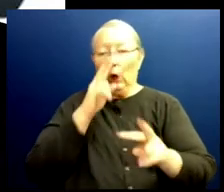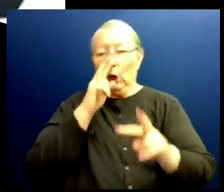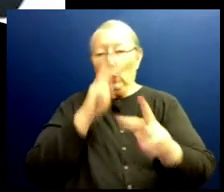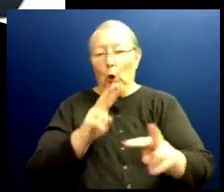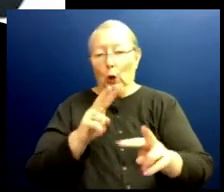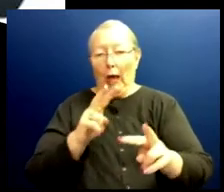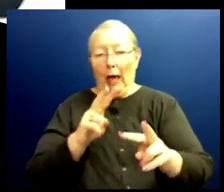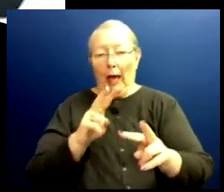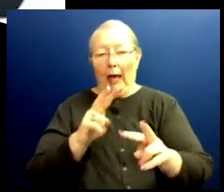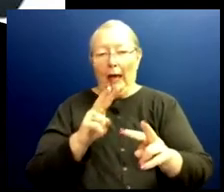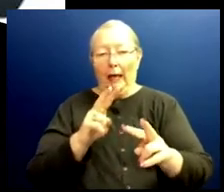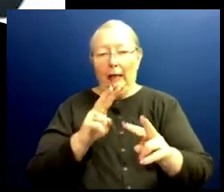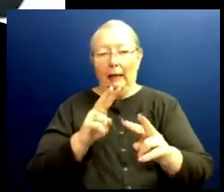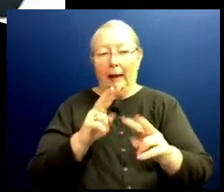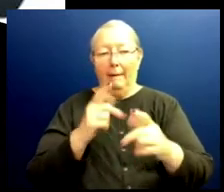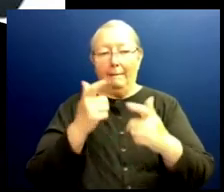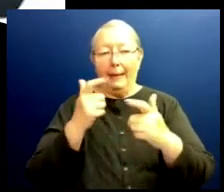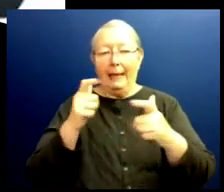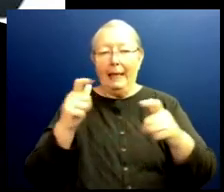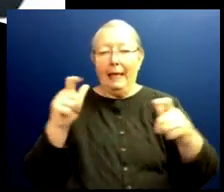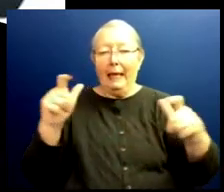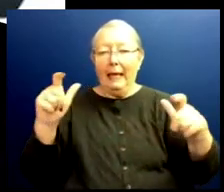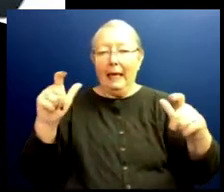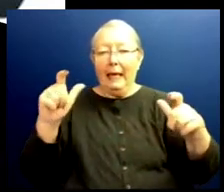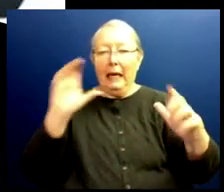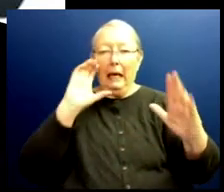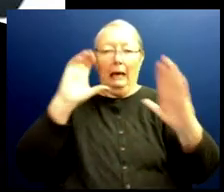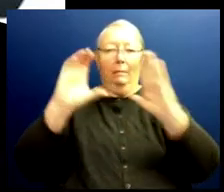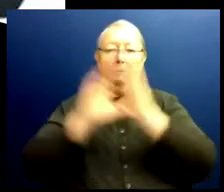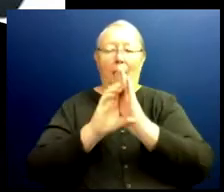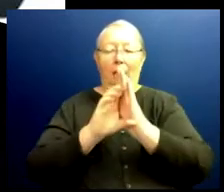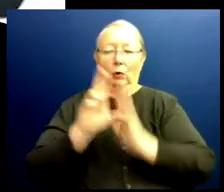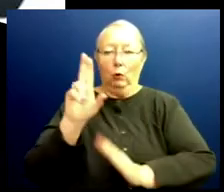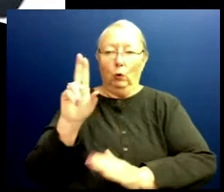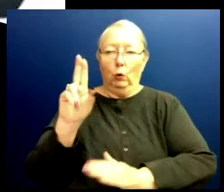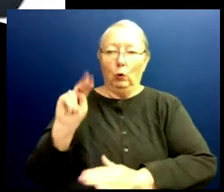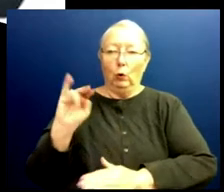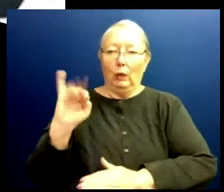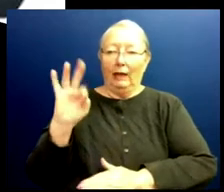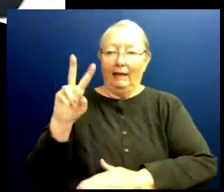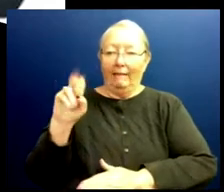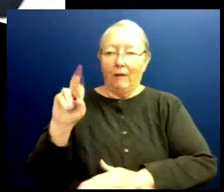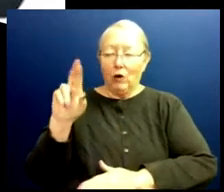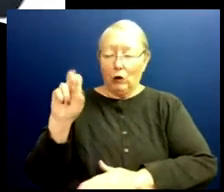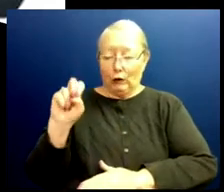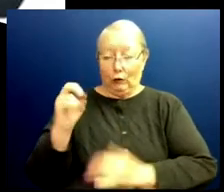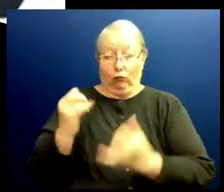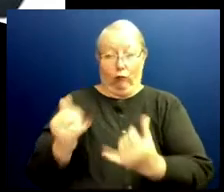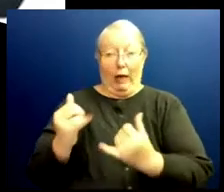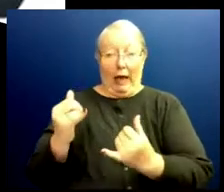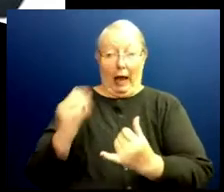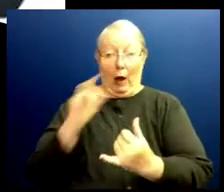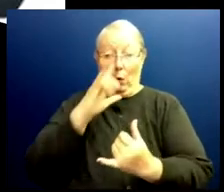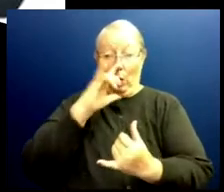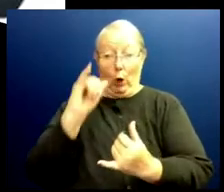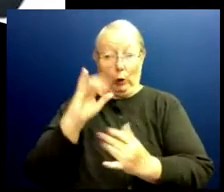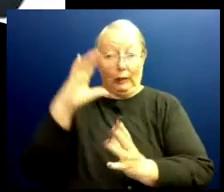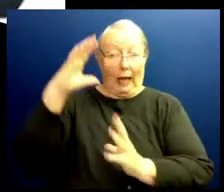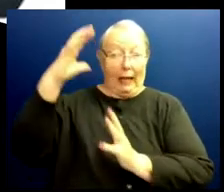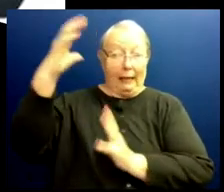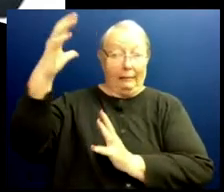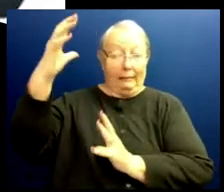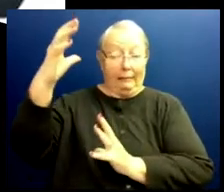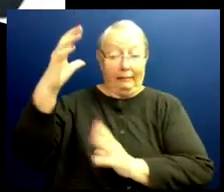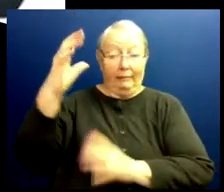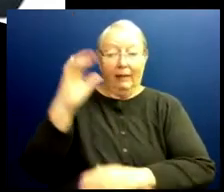and project back in time in order to determine what the history of the universe has been. So let's start here at what